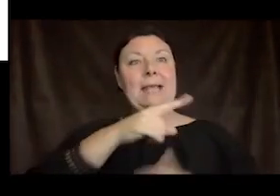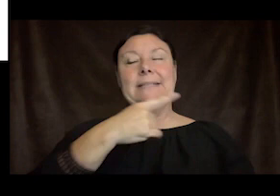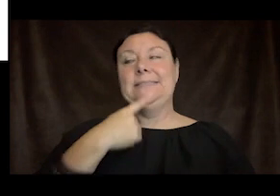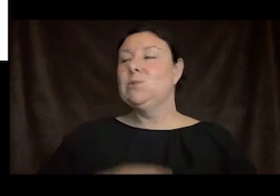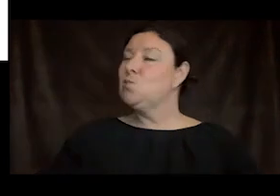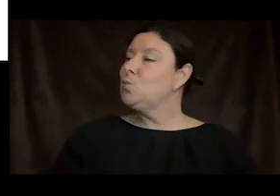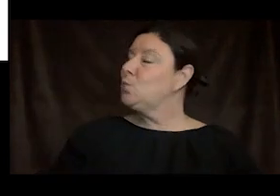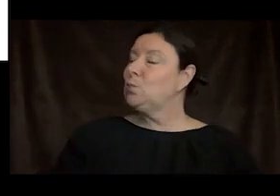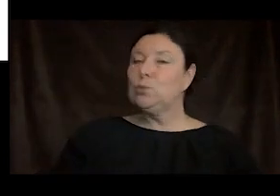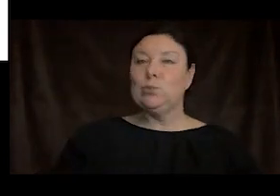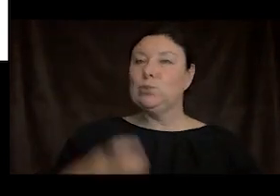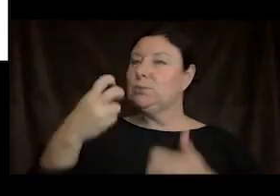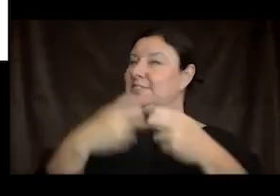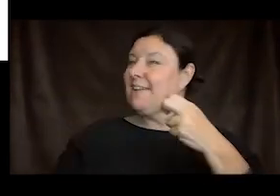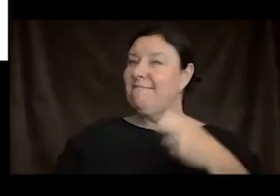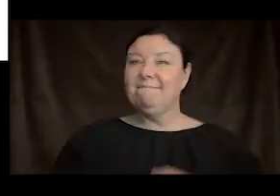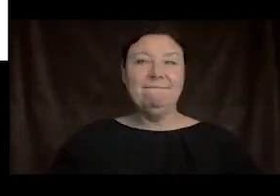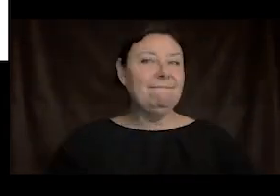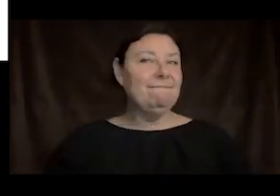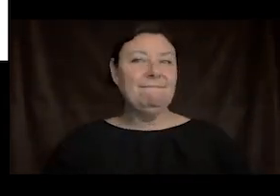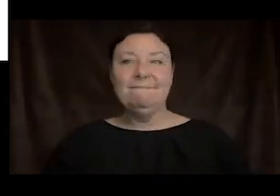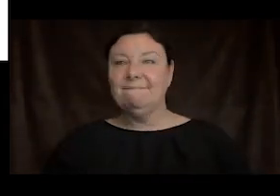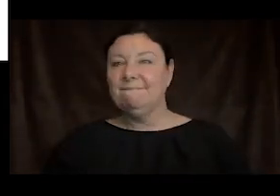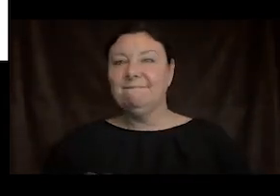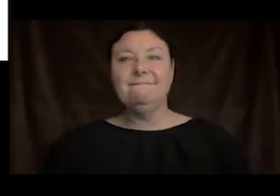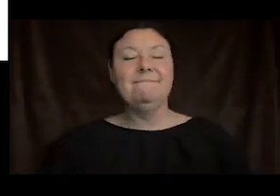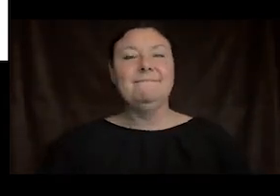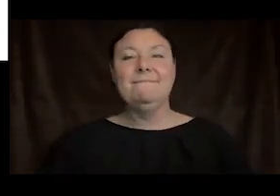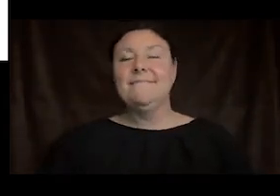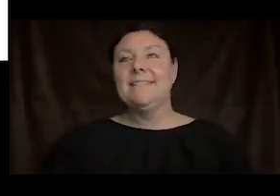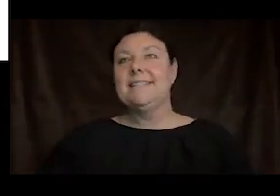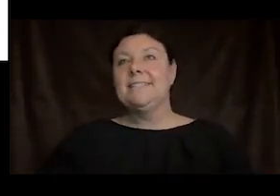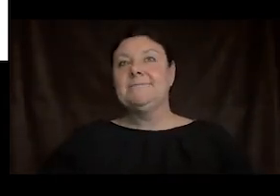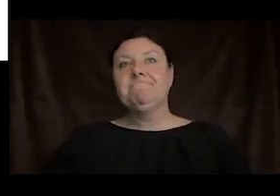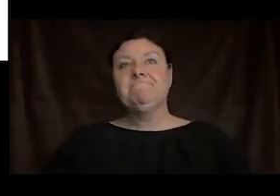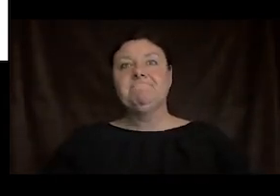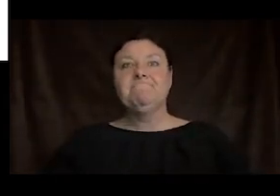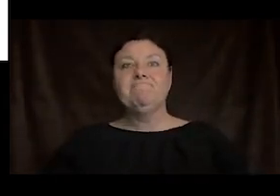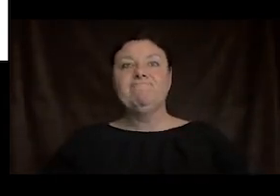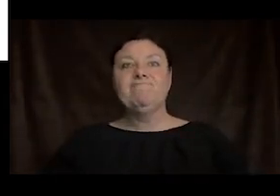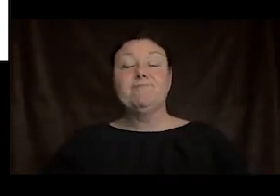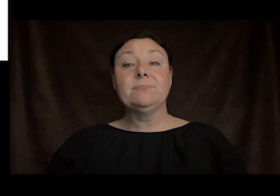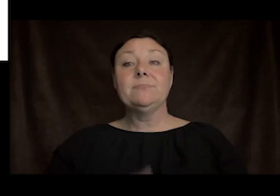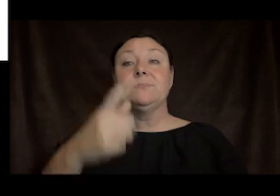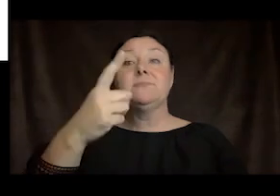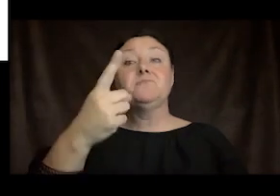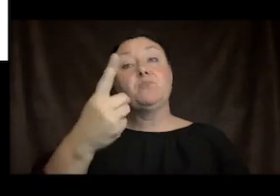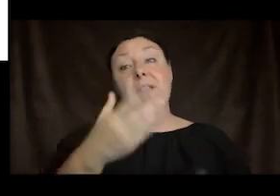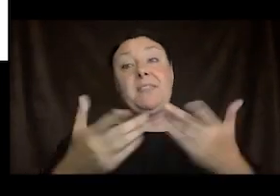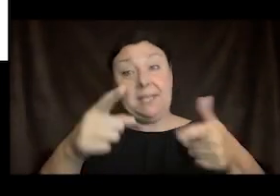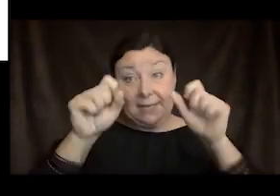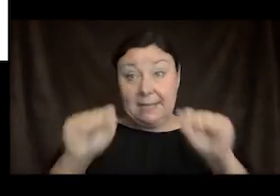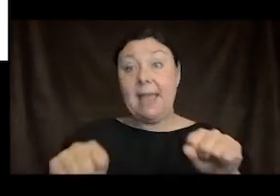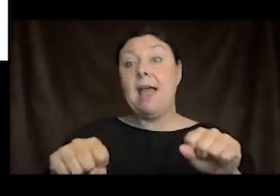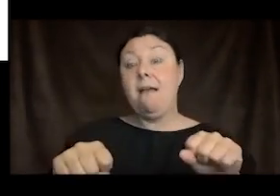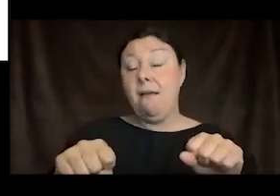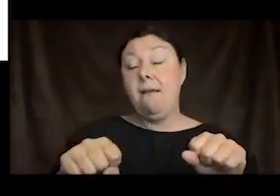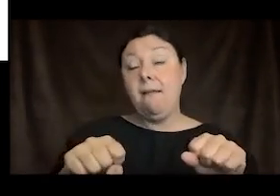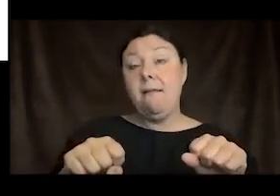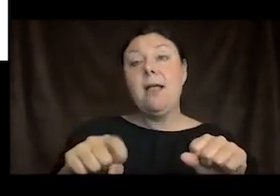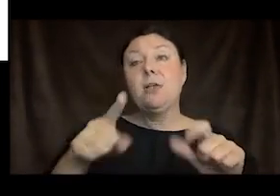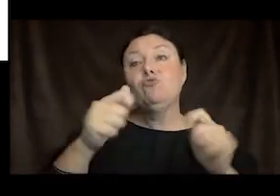going to be a tough one. One of the things that you can do is to try and